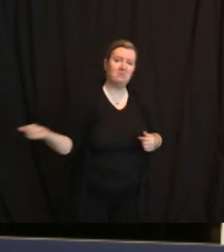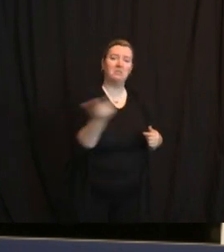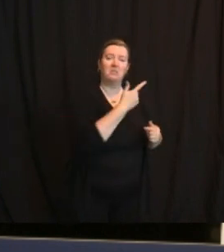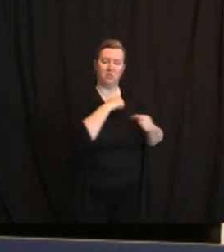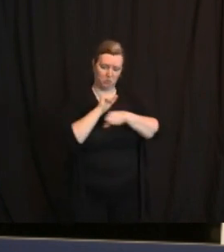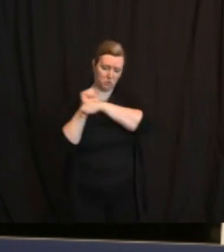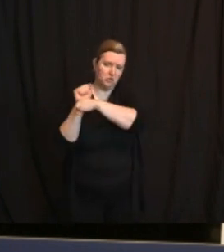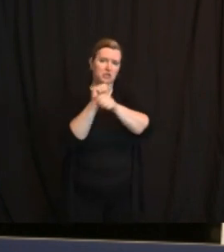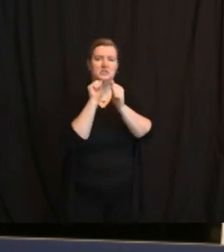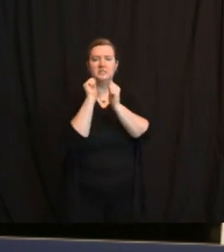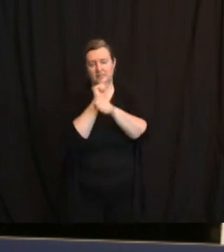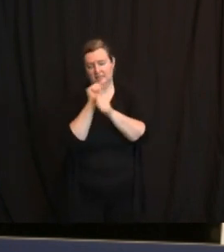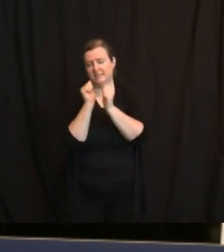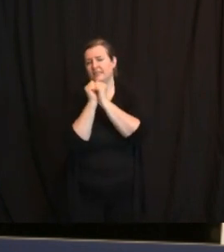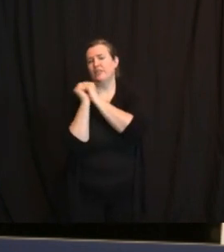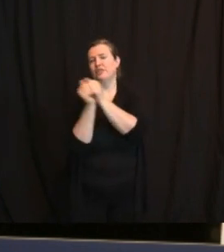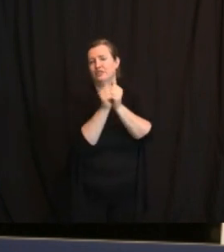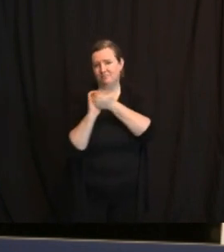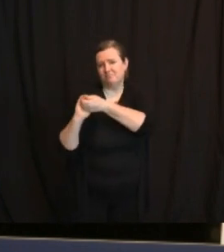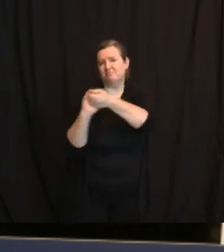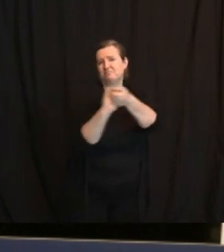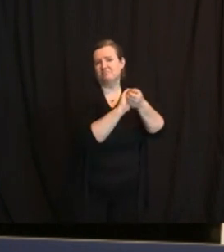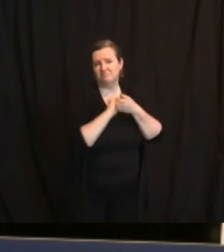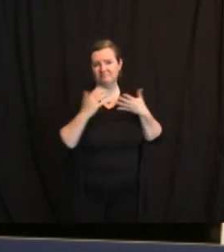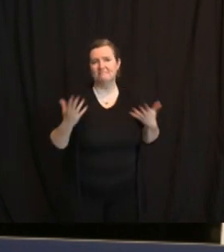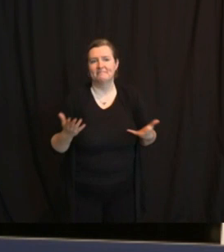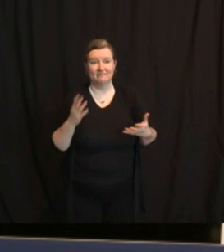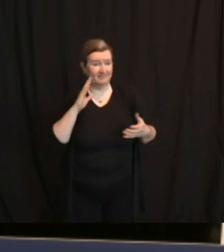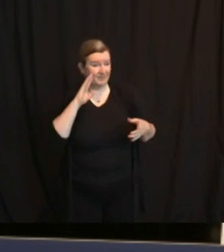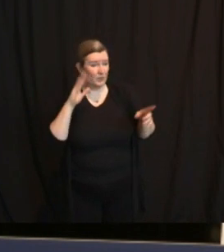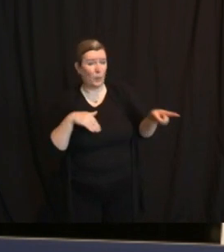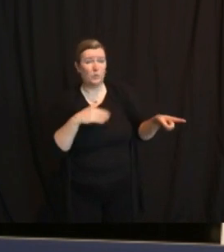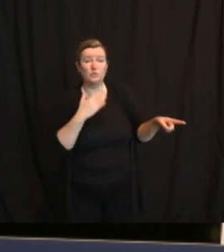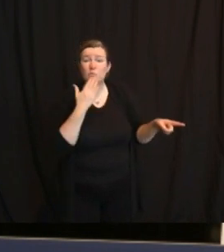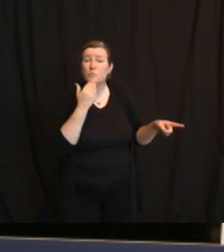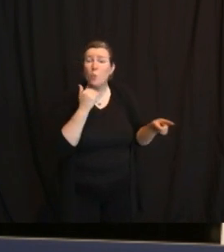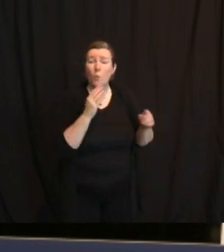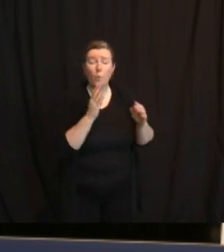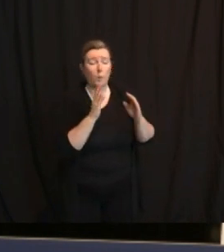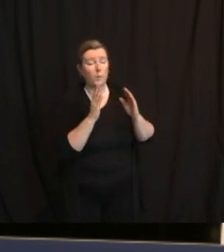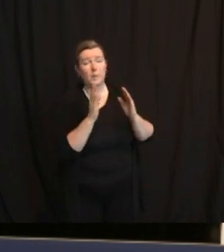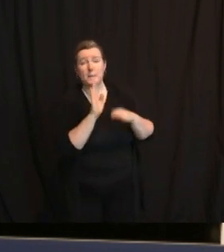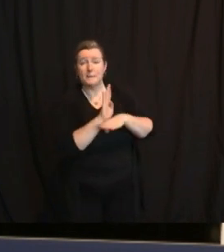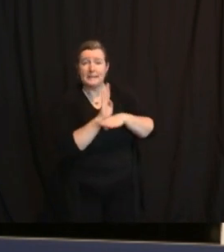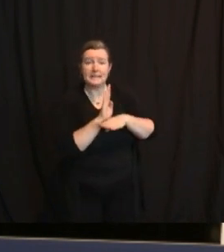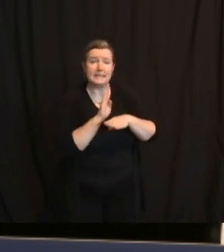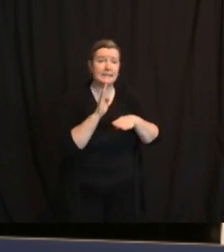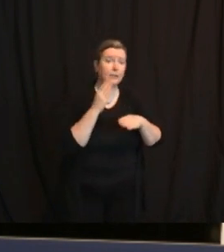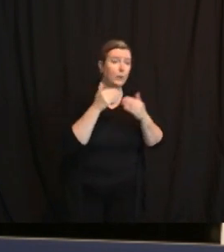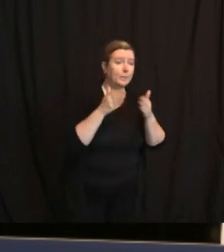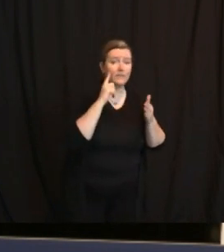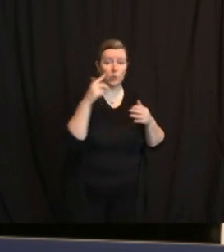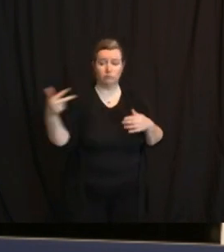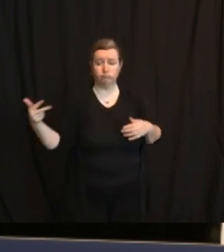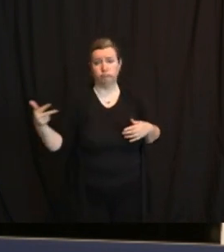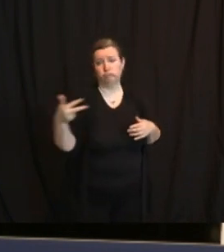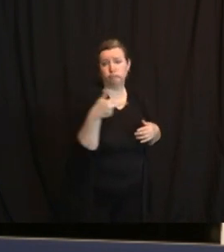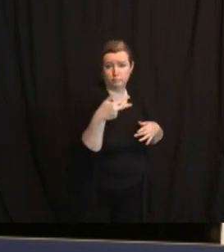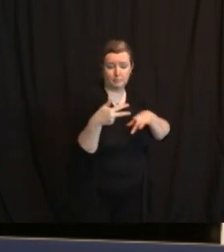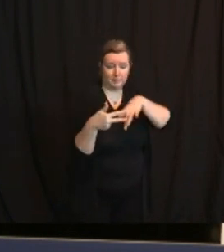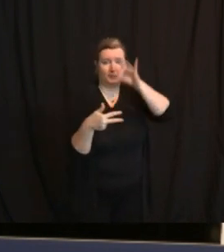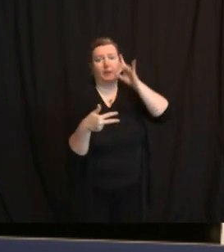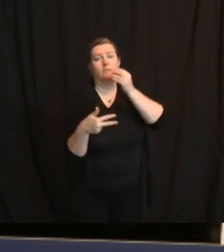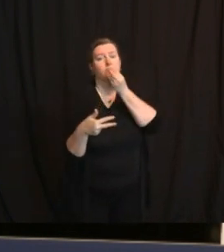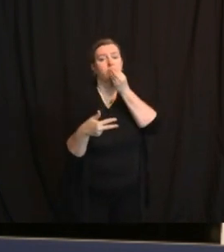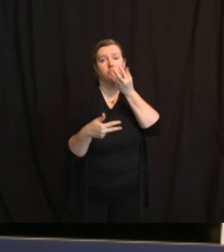together. And by opening up small businesses for curbside shopping, which will start on Monday at 6 o'clock, it